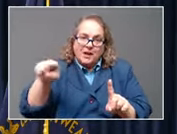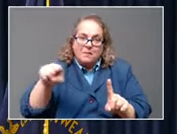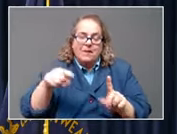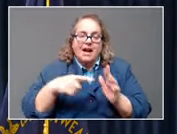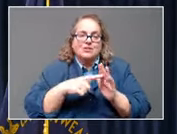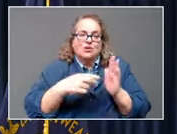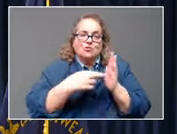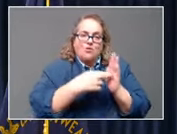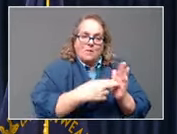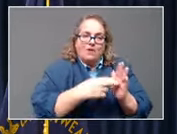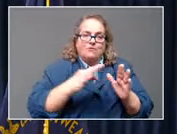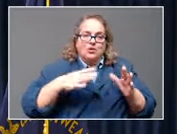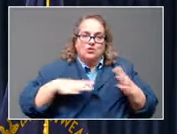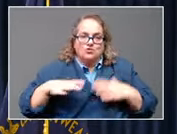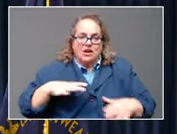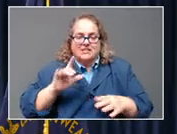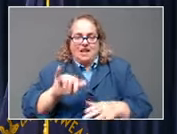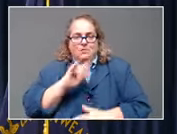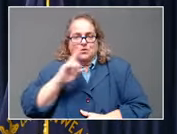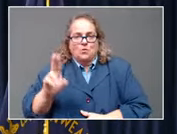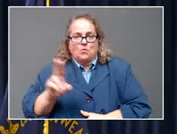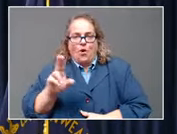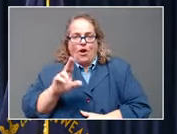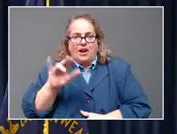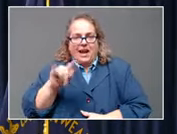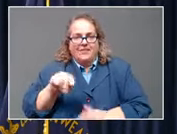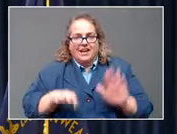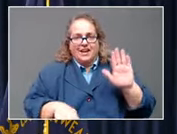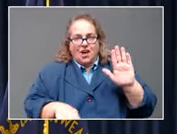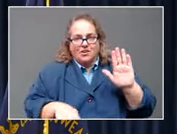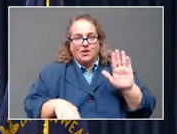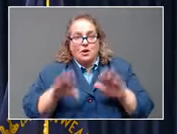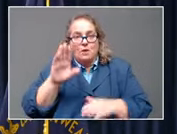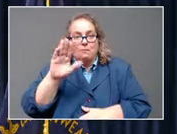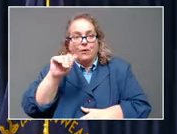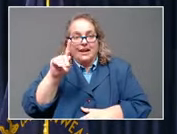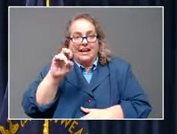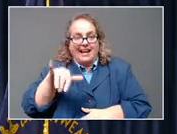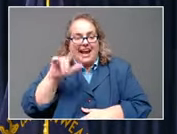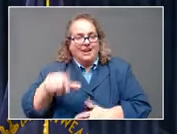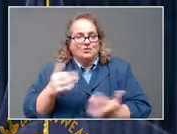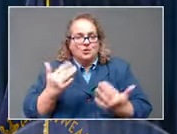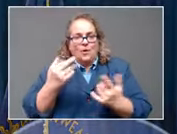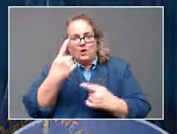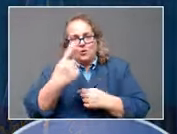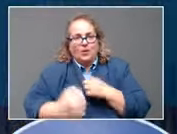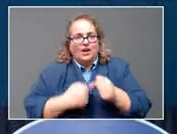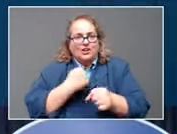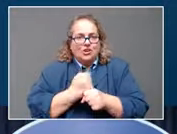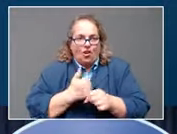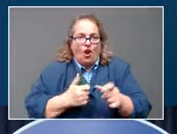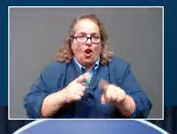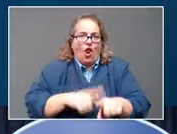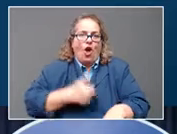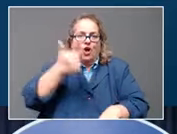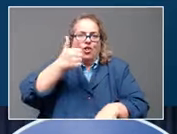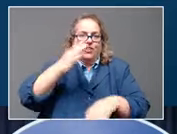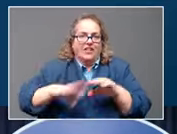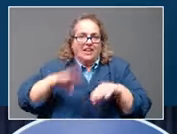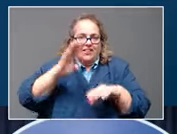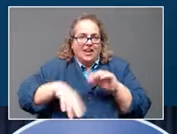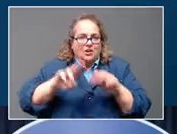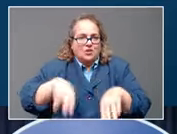at the inauguration. Brittany had to wait about a year plus, longer than it normally takes, but they did